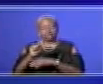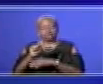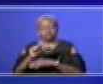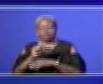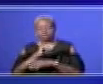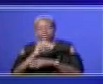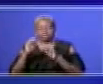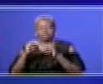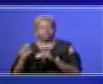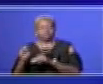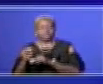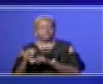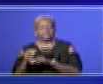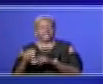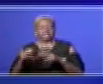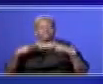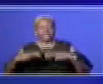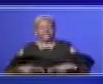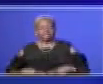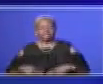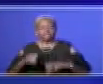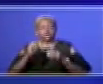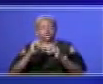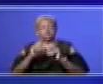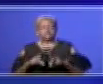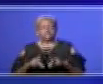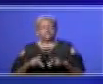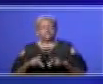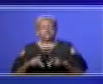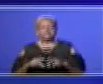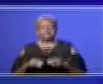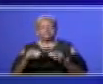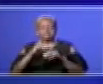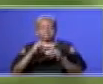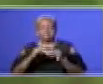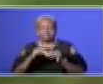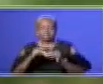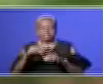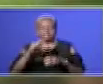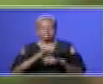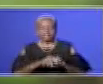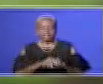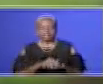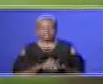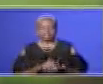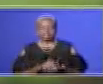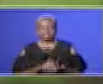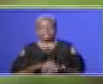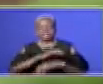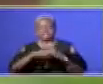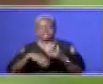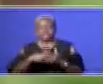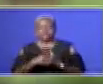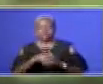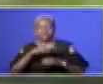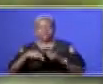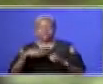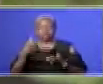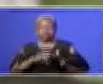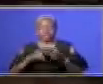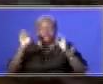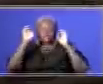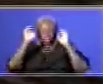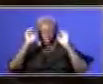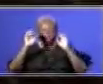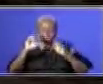to introduce healthy options with minimal impact to the environment. It's all about a journey of re-educating